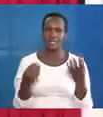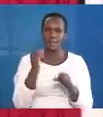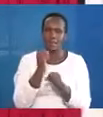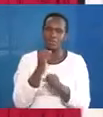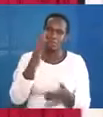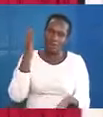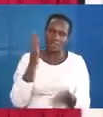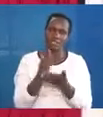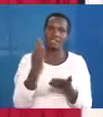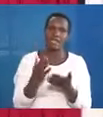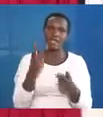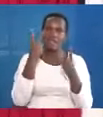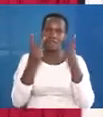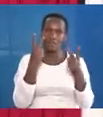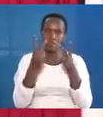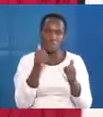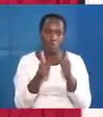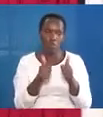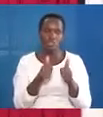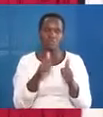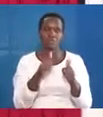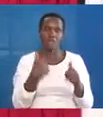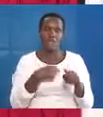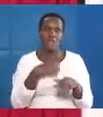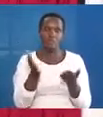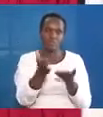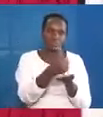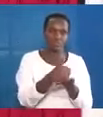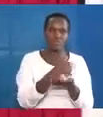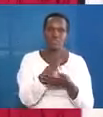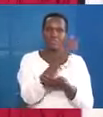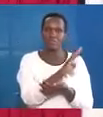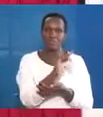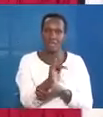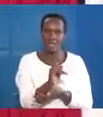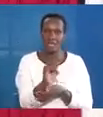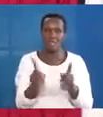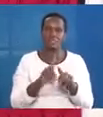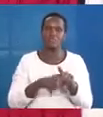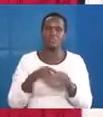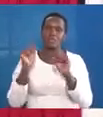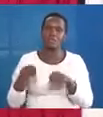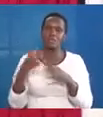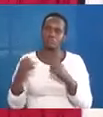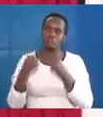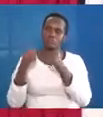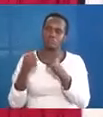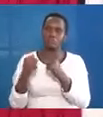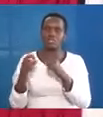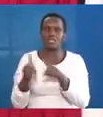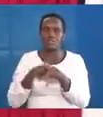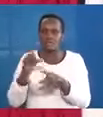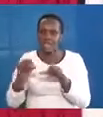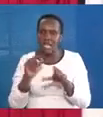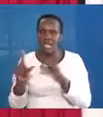views expressed in the first BBI and to establish whether these were actually the views Kenyans had